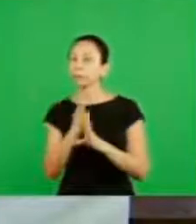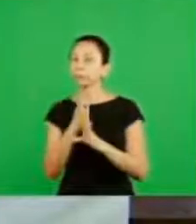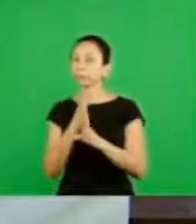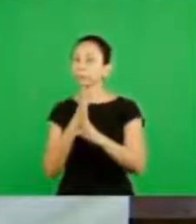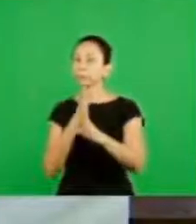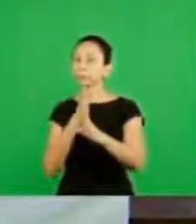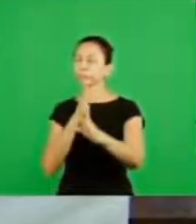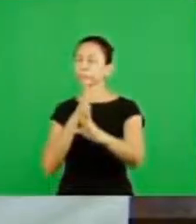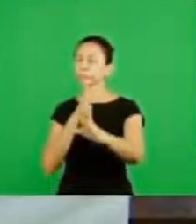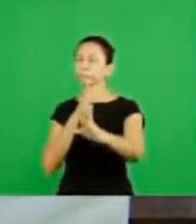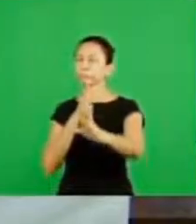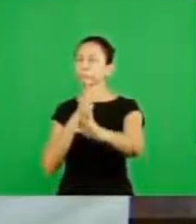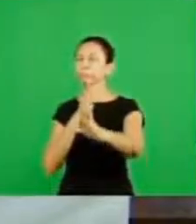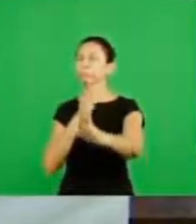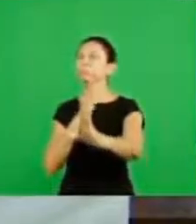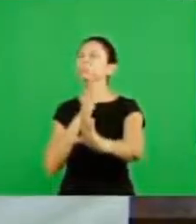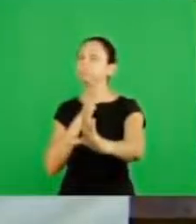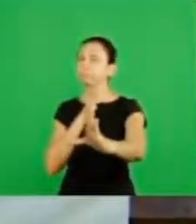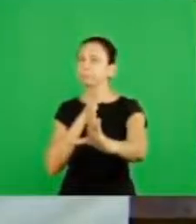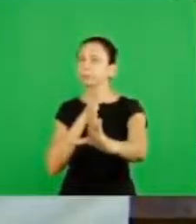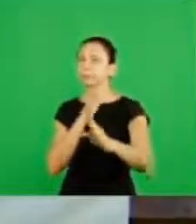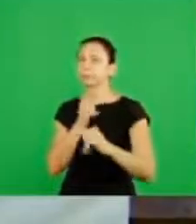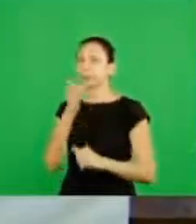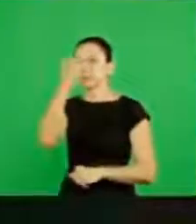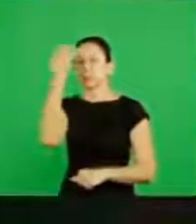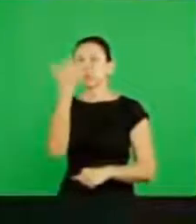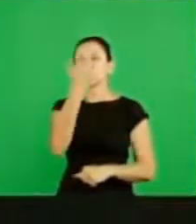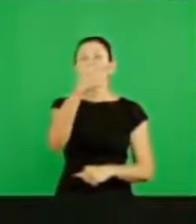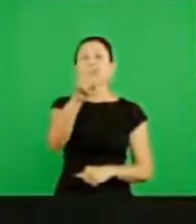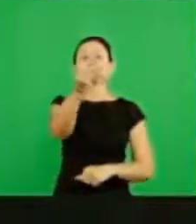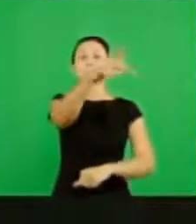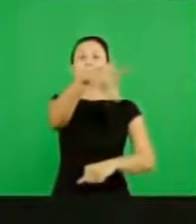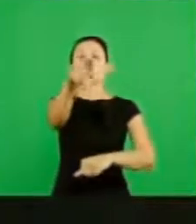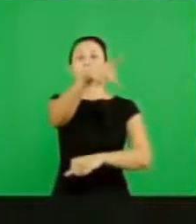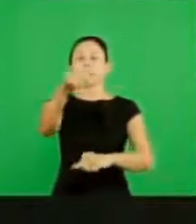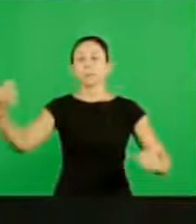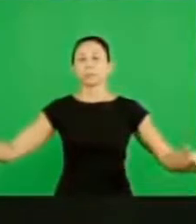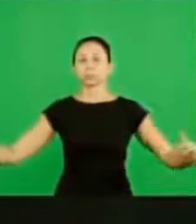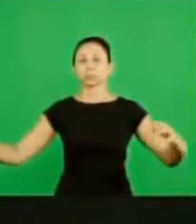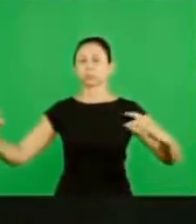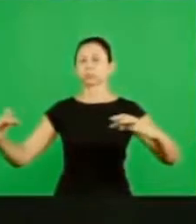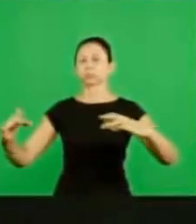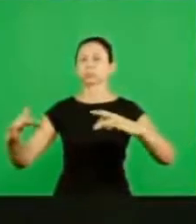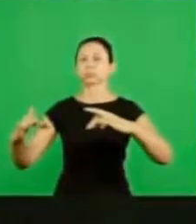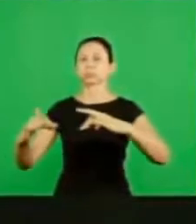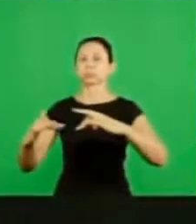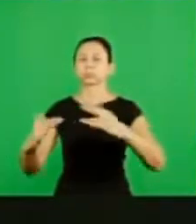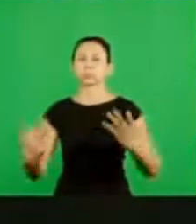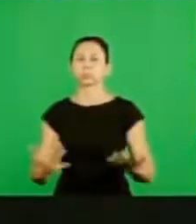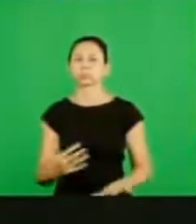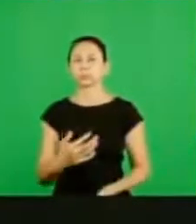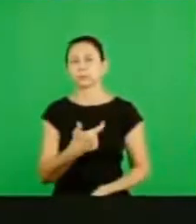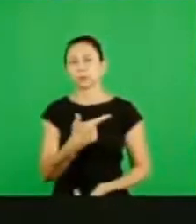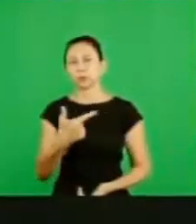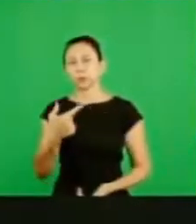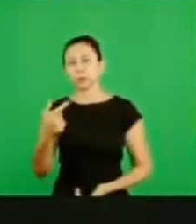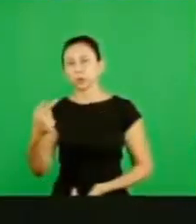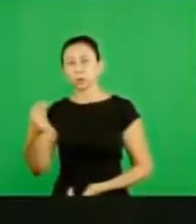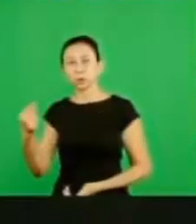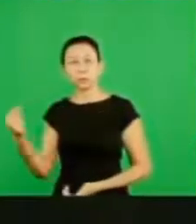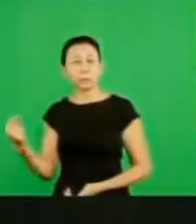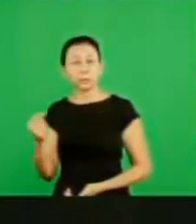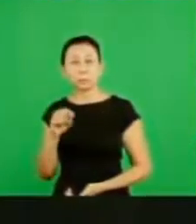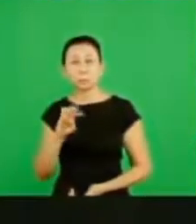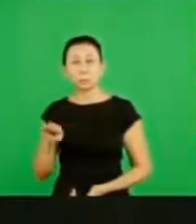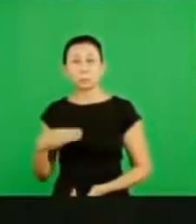our situation. Look, the line here. The great migrations the world is happening in